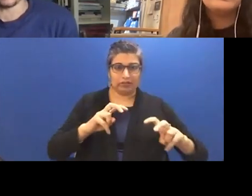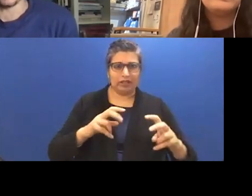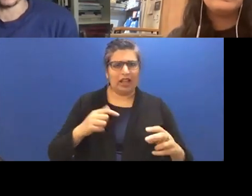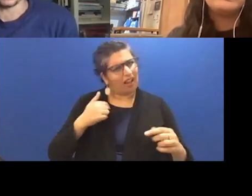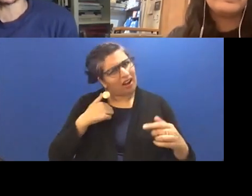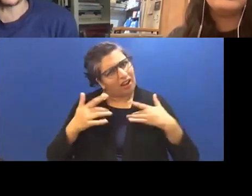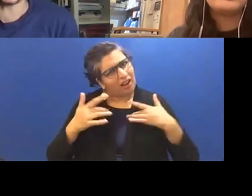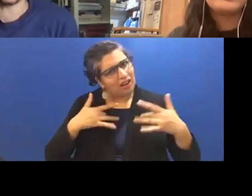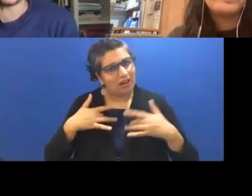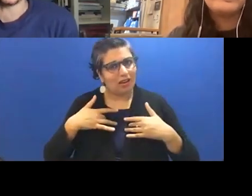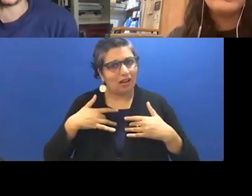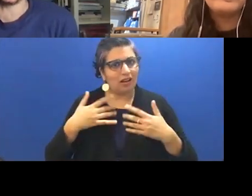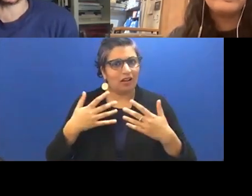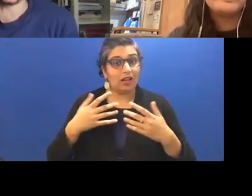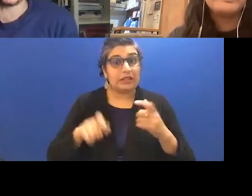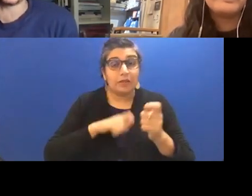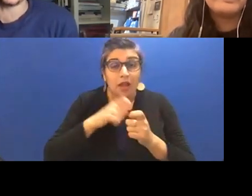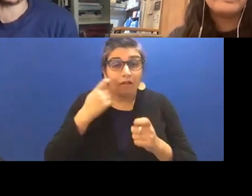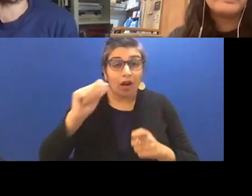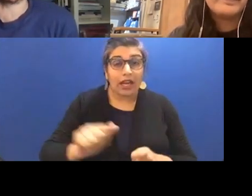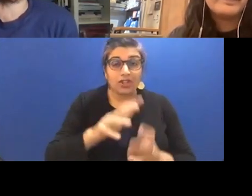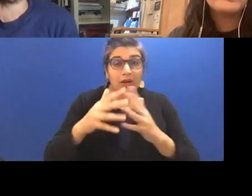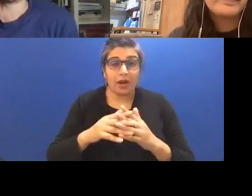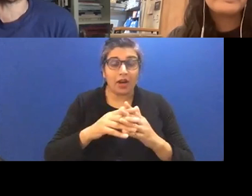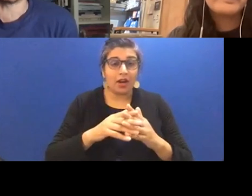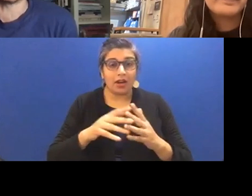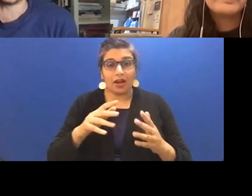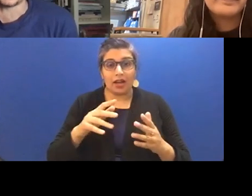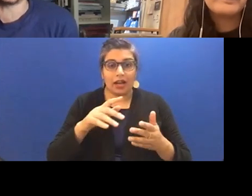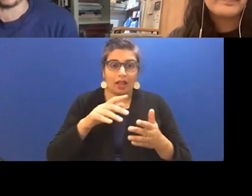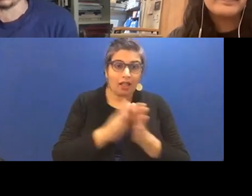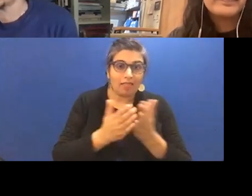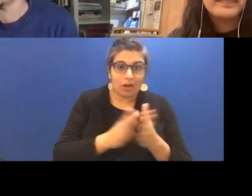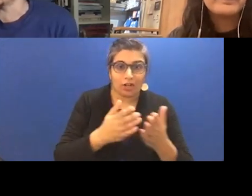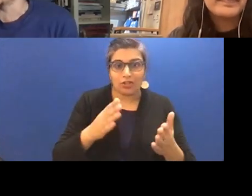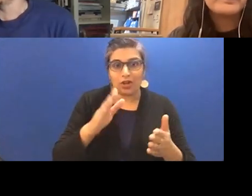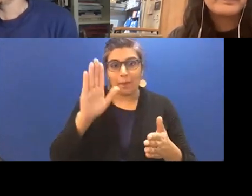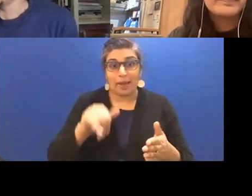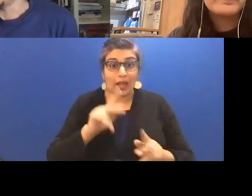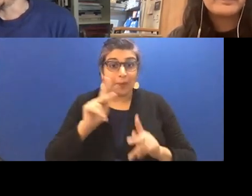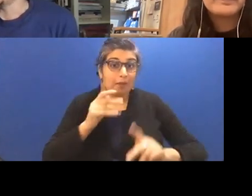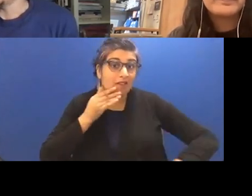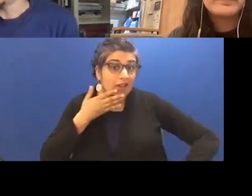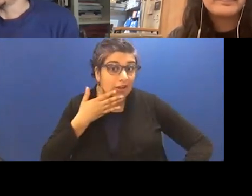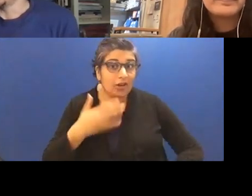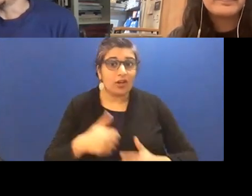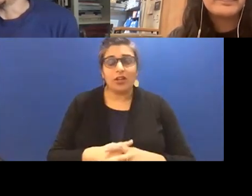I think a lot of us have worried that over the years, especially for Asian American literature, literatures by people of color,